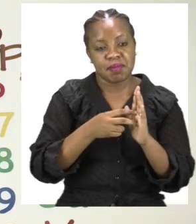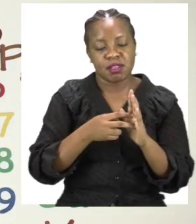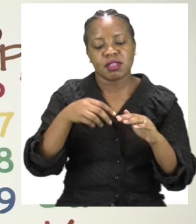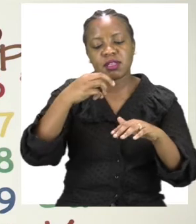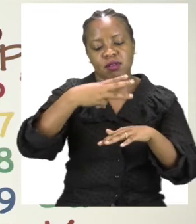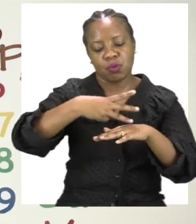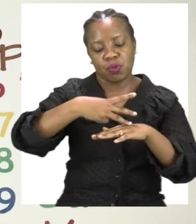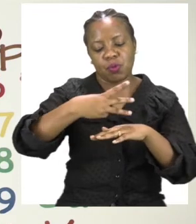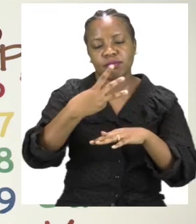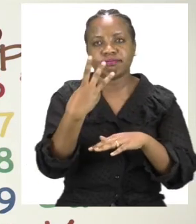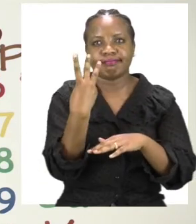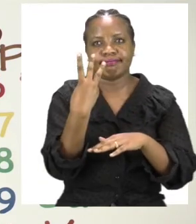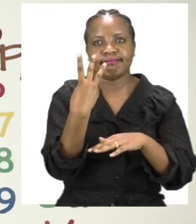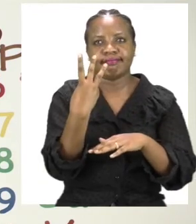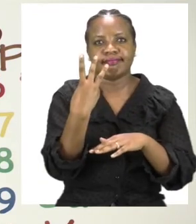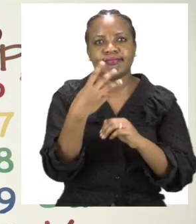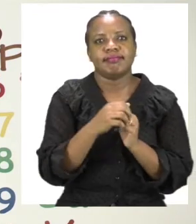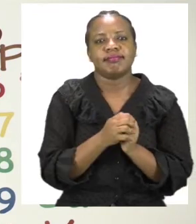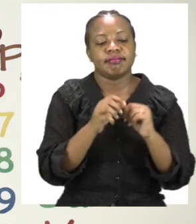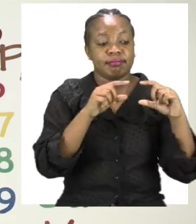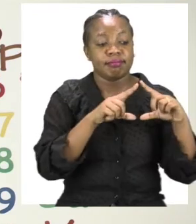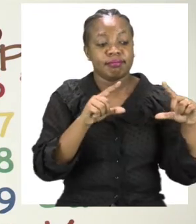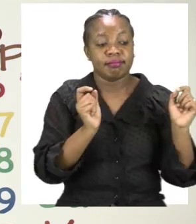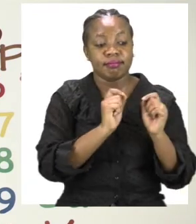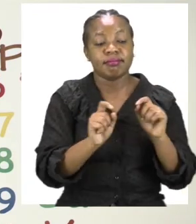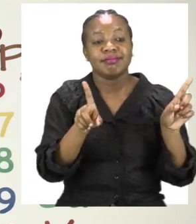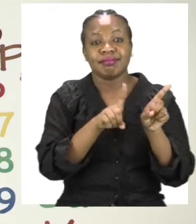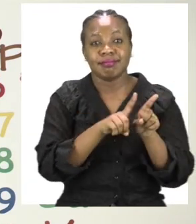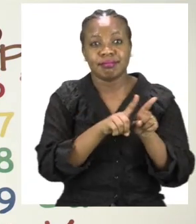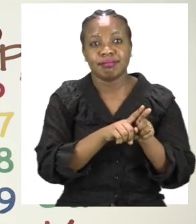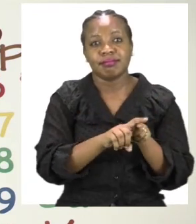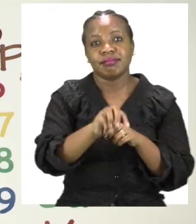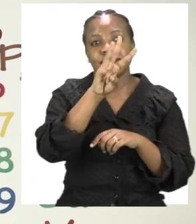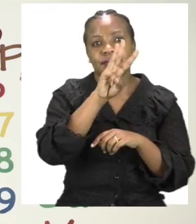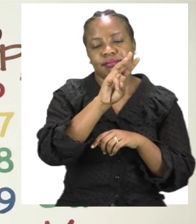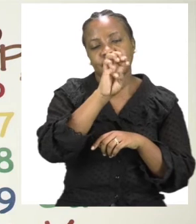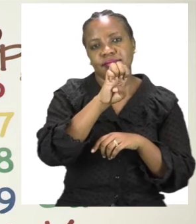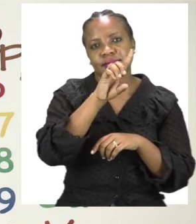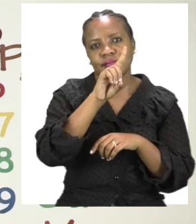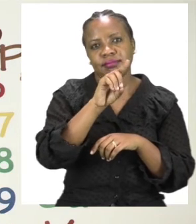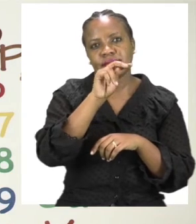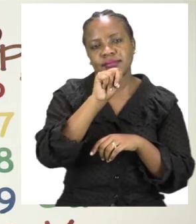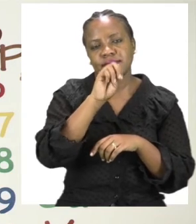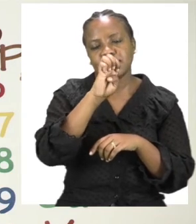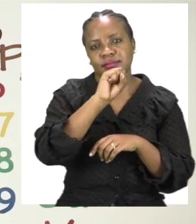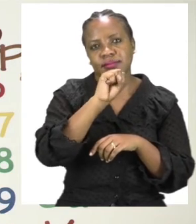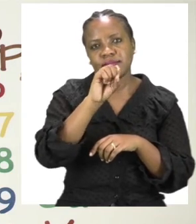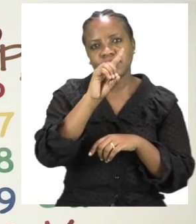Wednesday. May you please write the word Wednesday with a capital letter W.